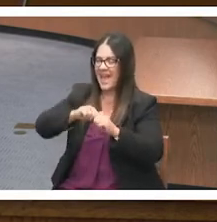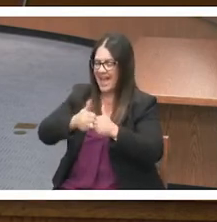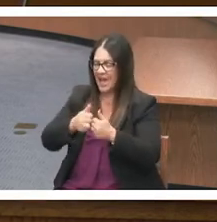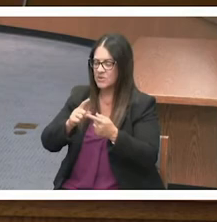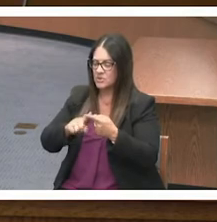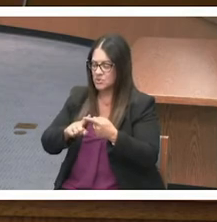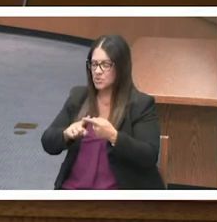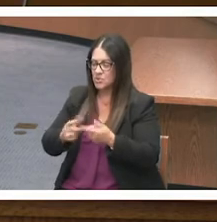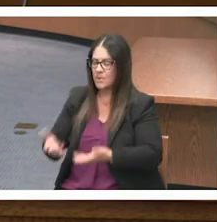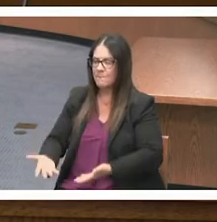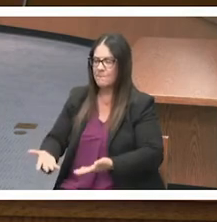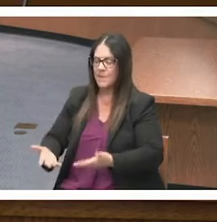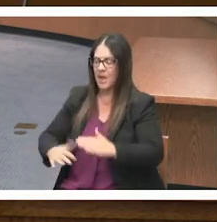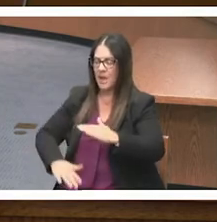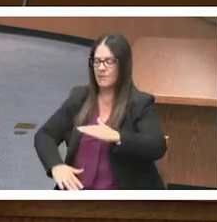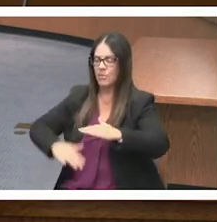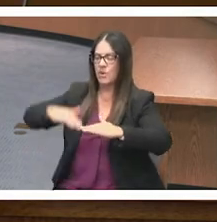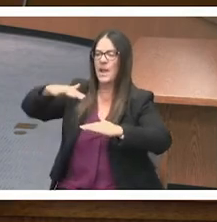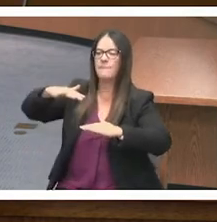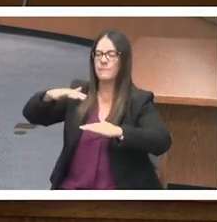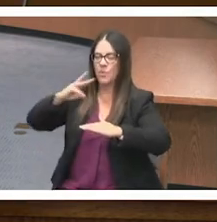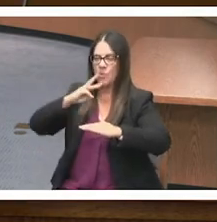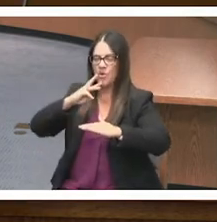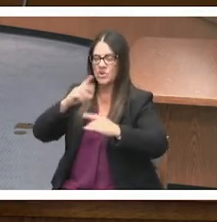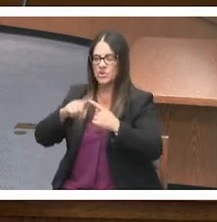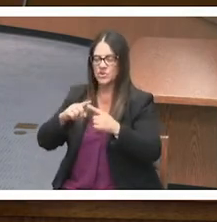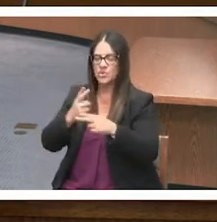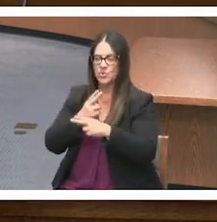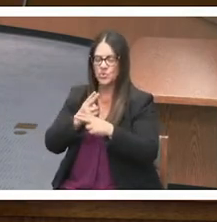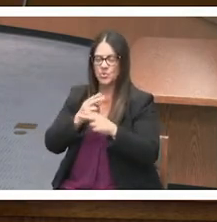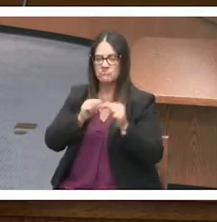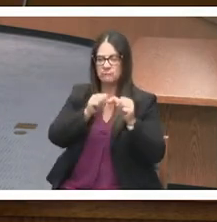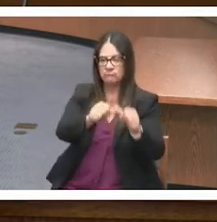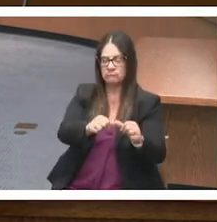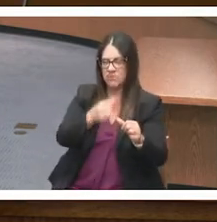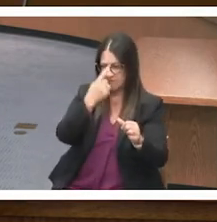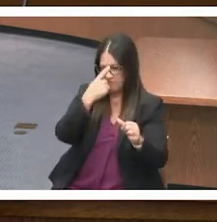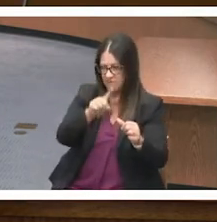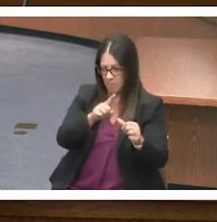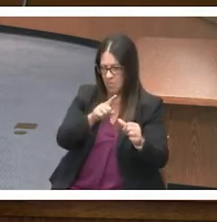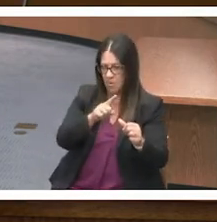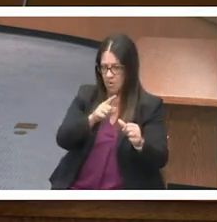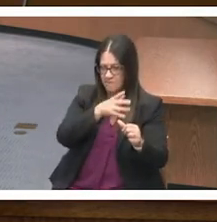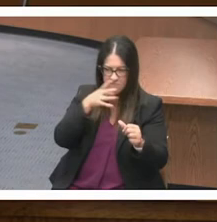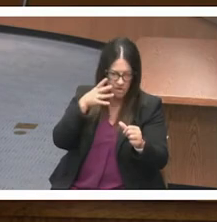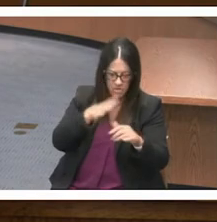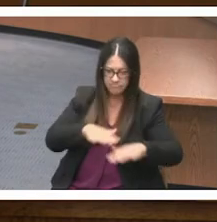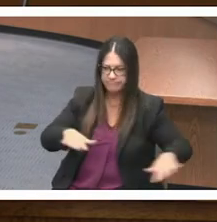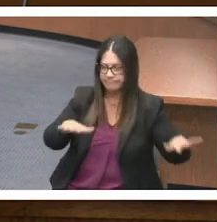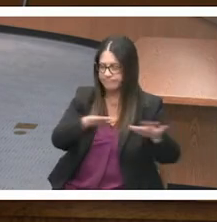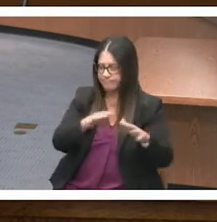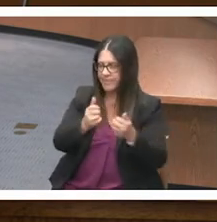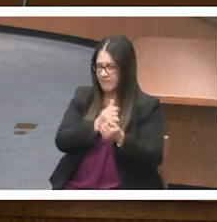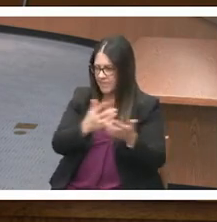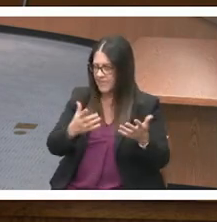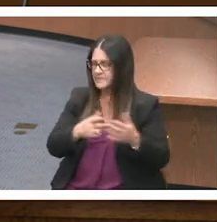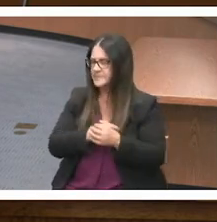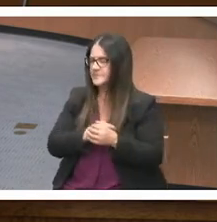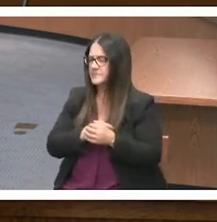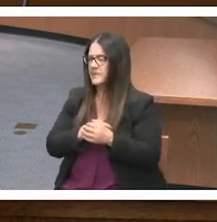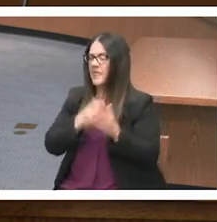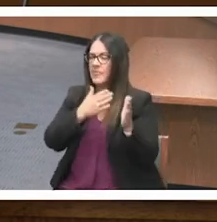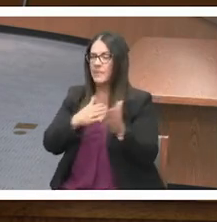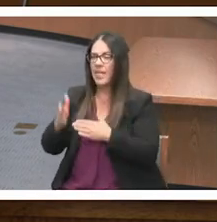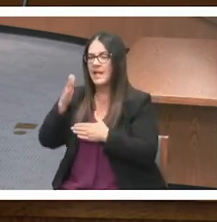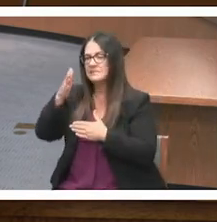sustainable yield. And so fast forward 5 years, just last month, the plans for each